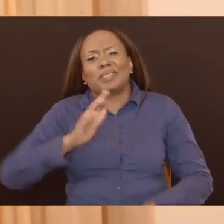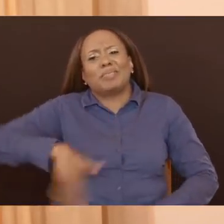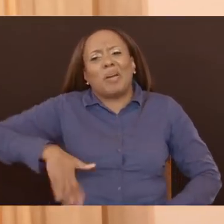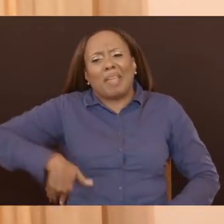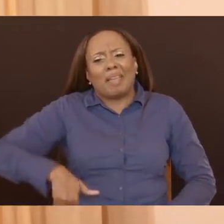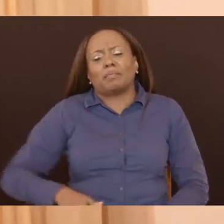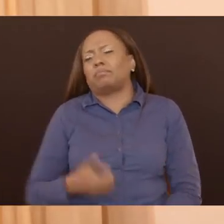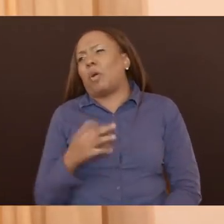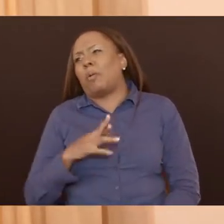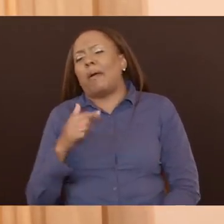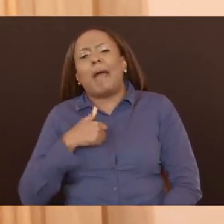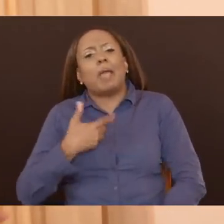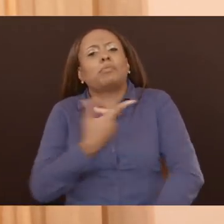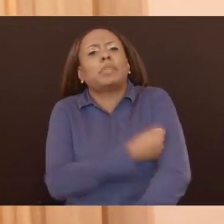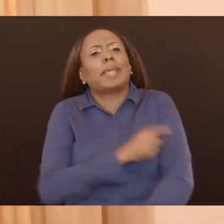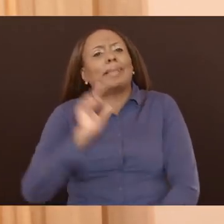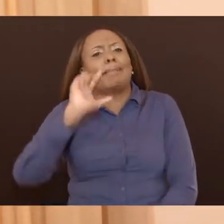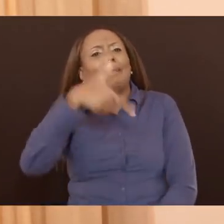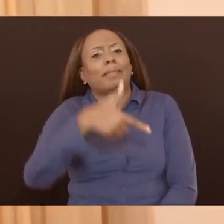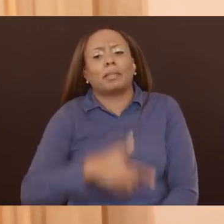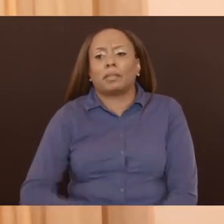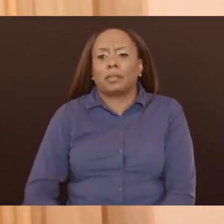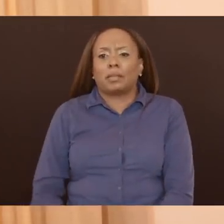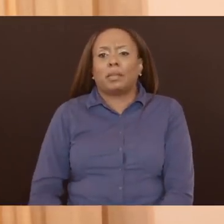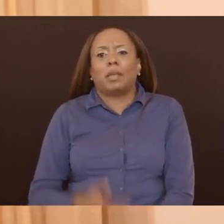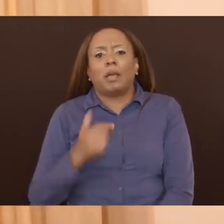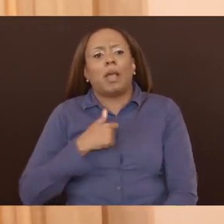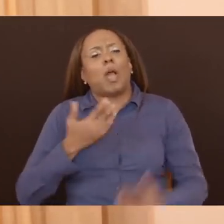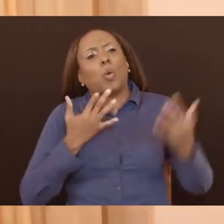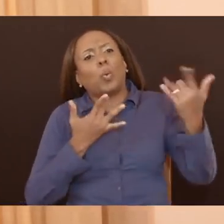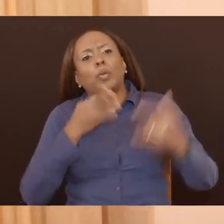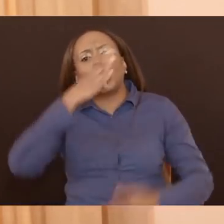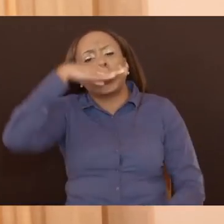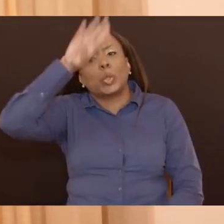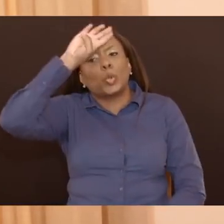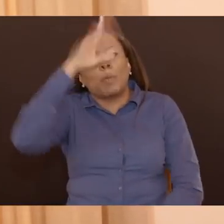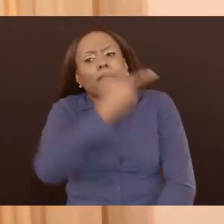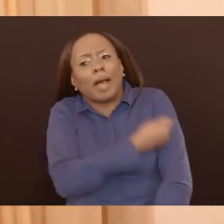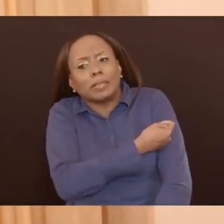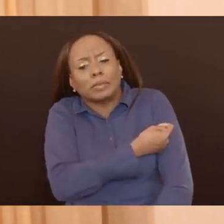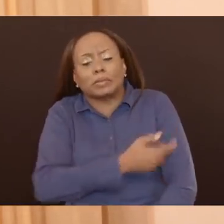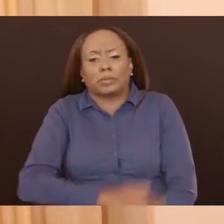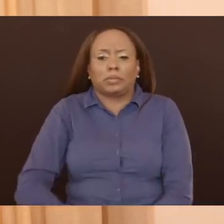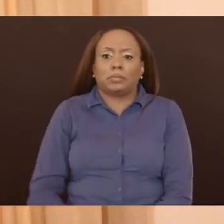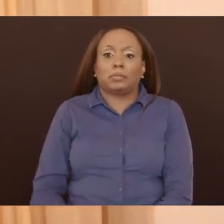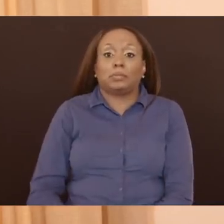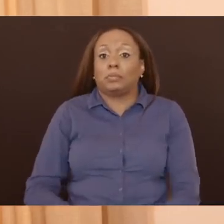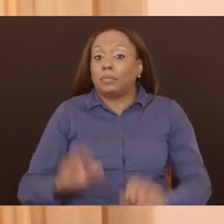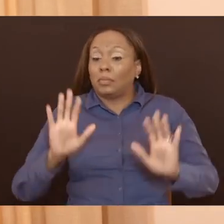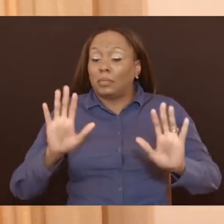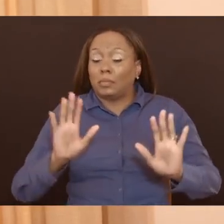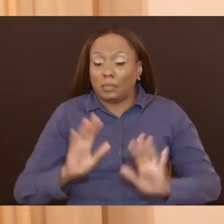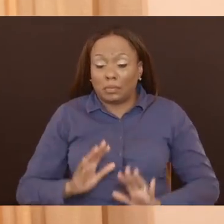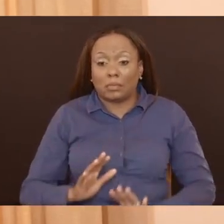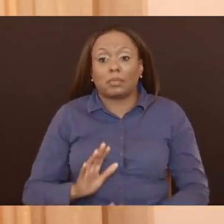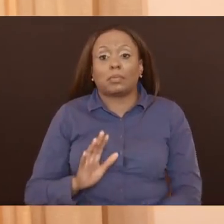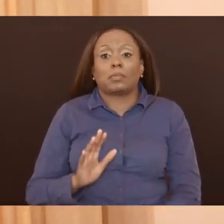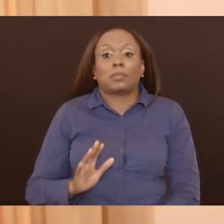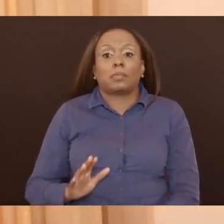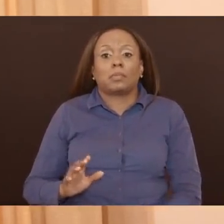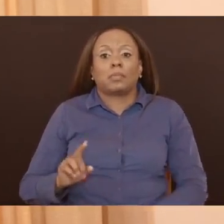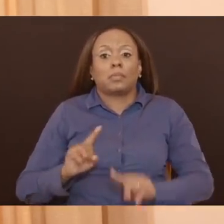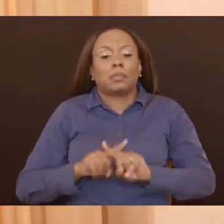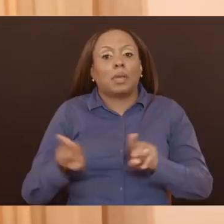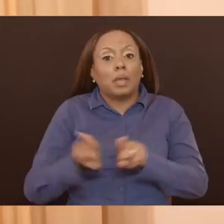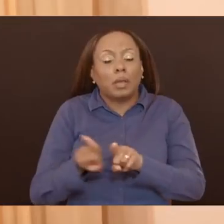we gonna wait. Or I waiting to see if the Cuban one come. Or I waiting to see which other one come. I hear you. But I also hear and see